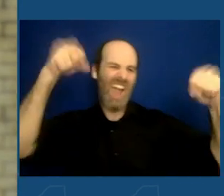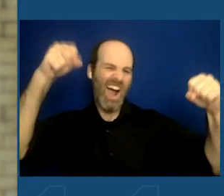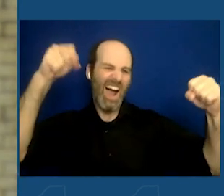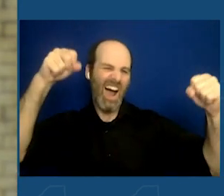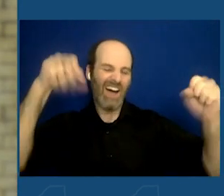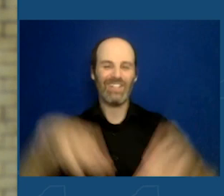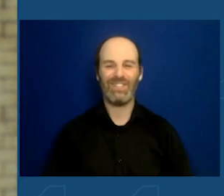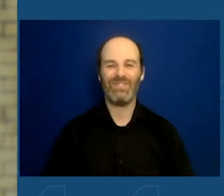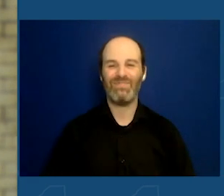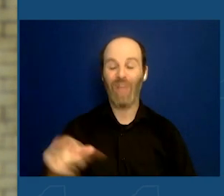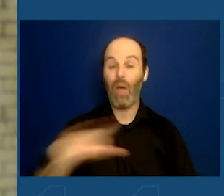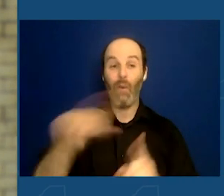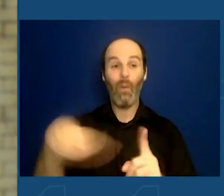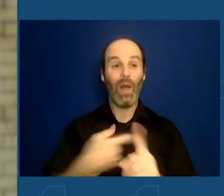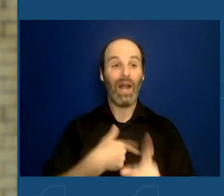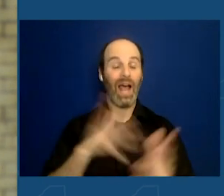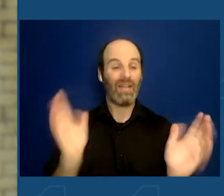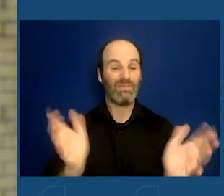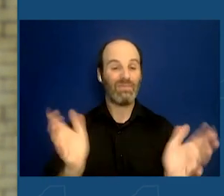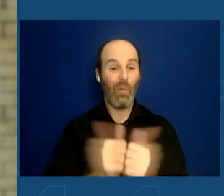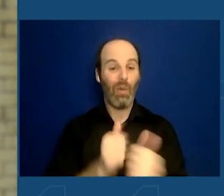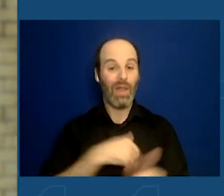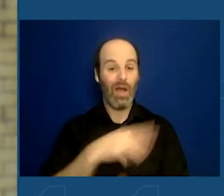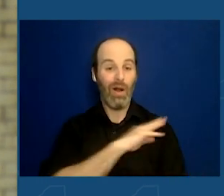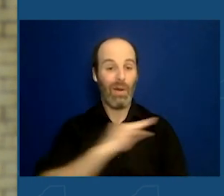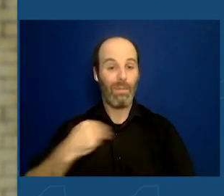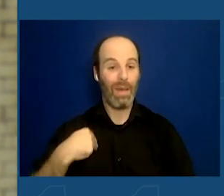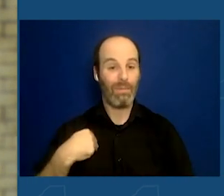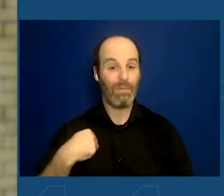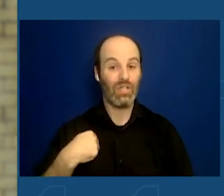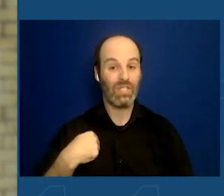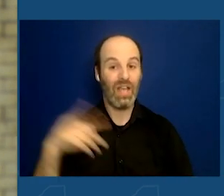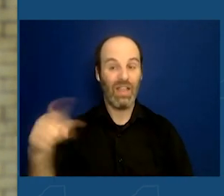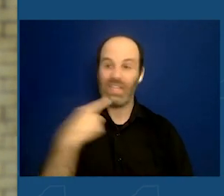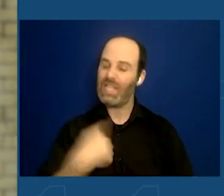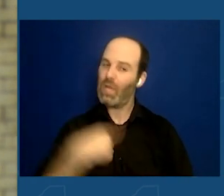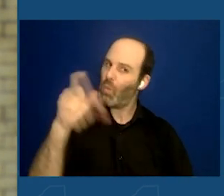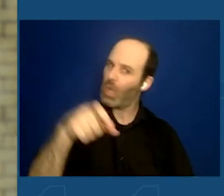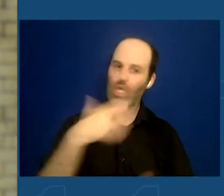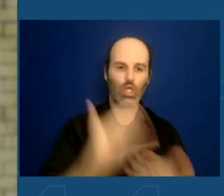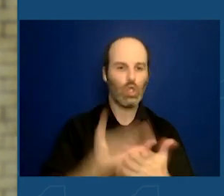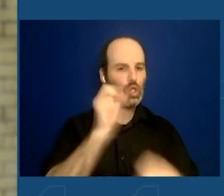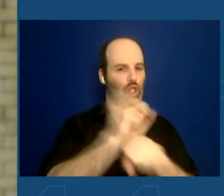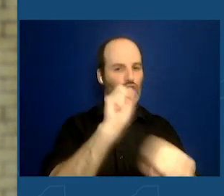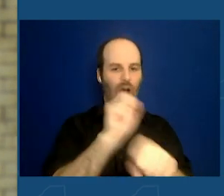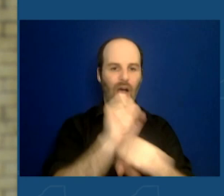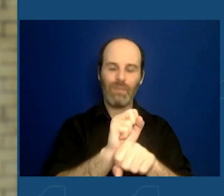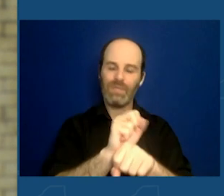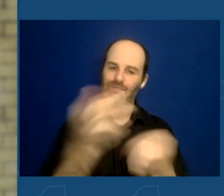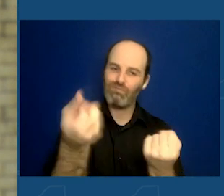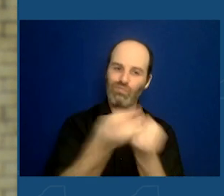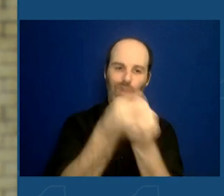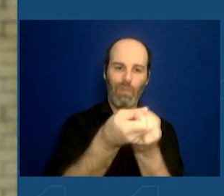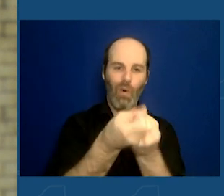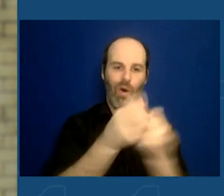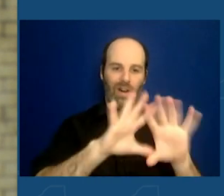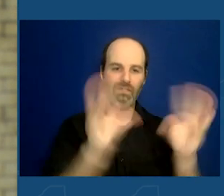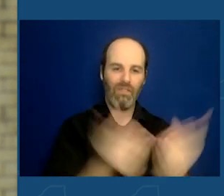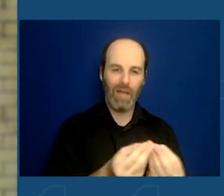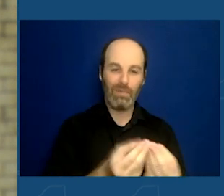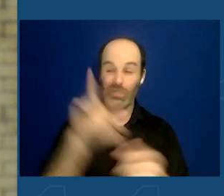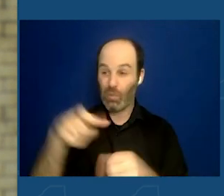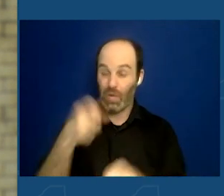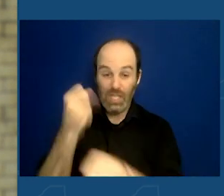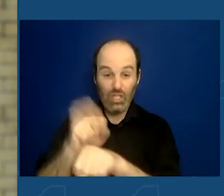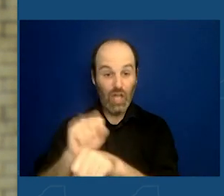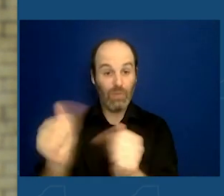members, this is what they say. They say, first, we need good jobs. We need good jobs that support families. We need good jobs with health insurance.